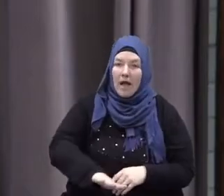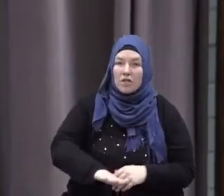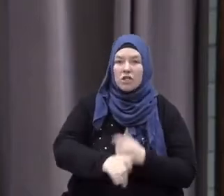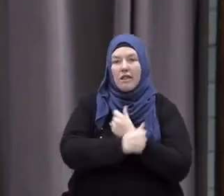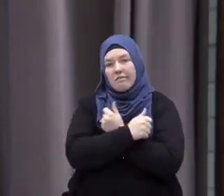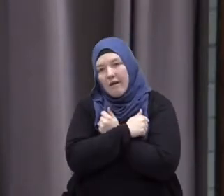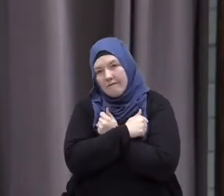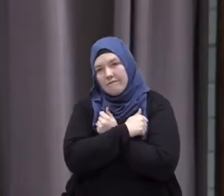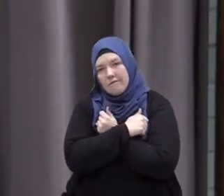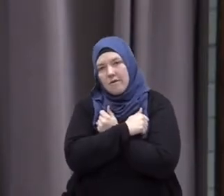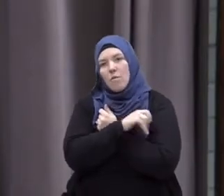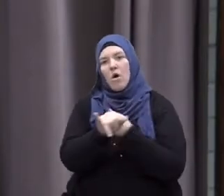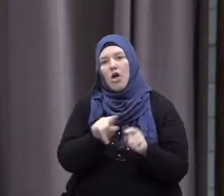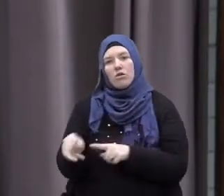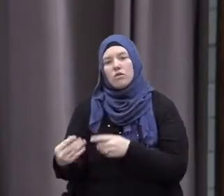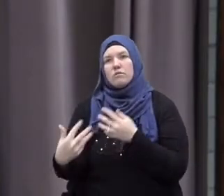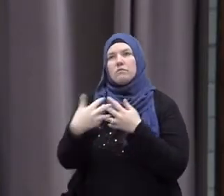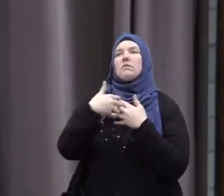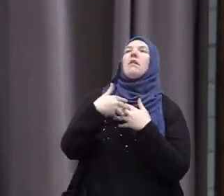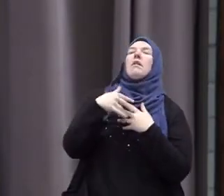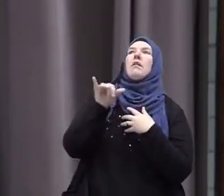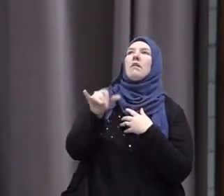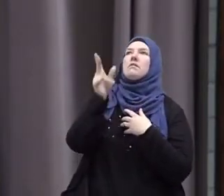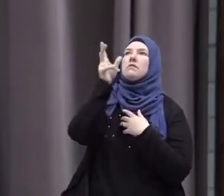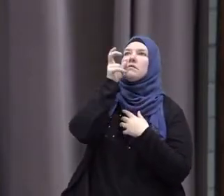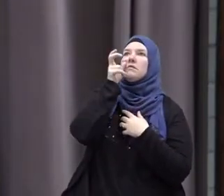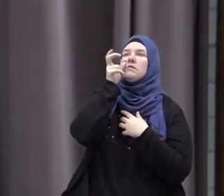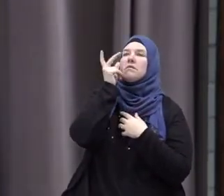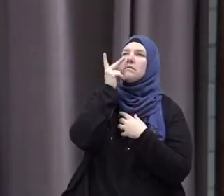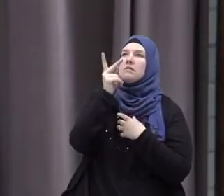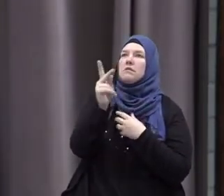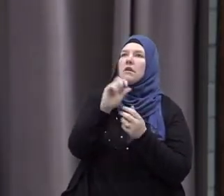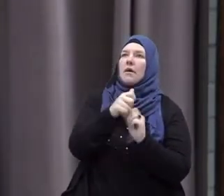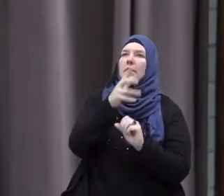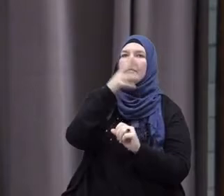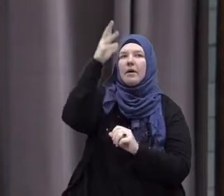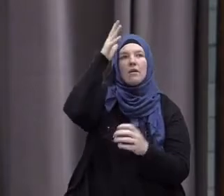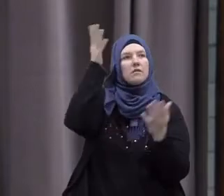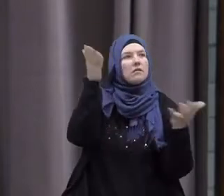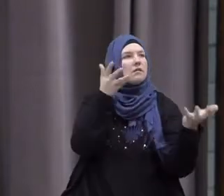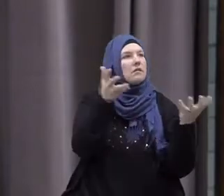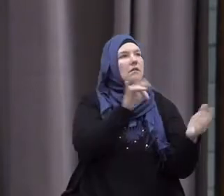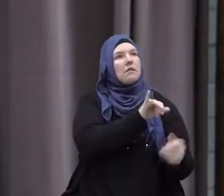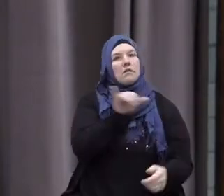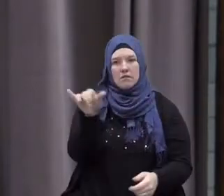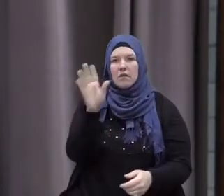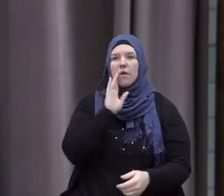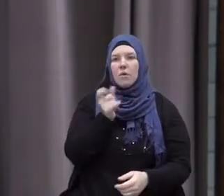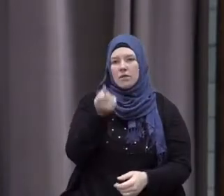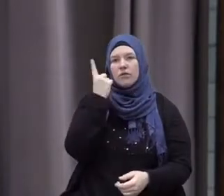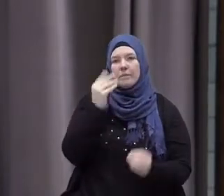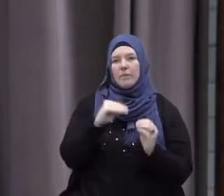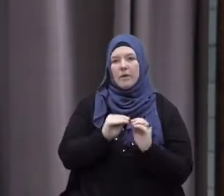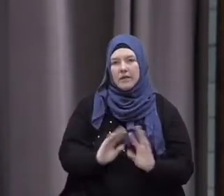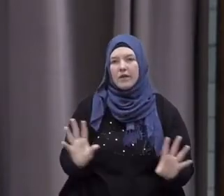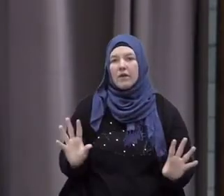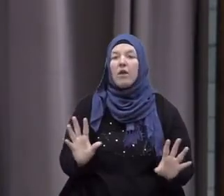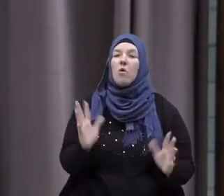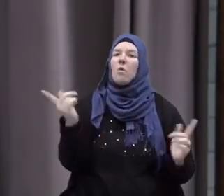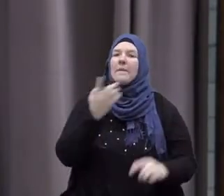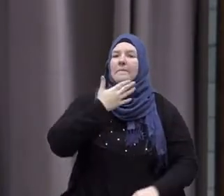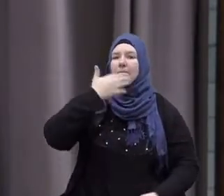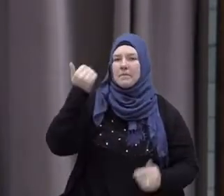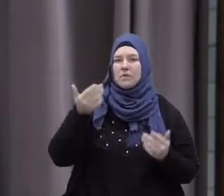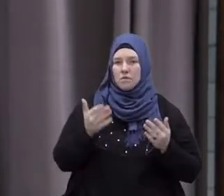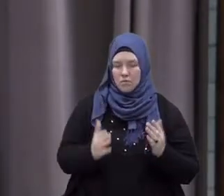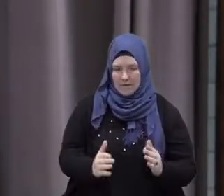and love will also be sown. It will be planted deep in their own roots. So one of the best